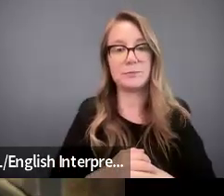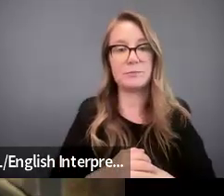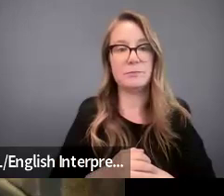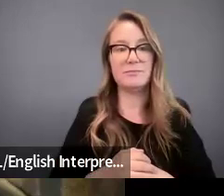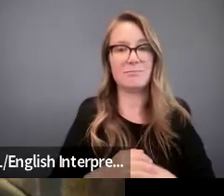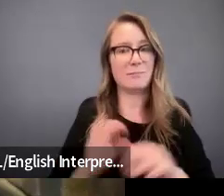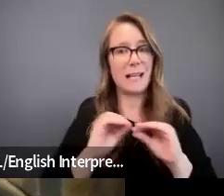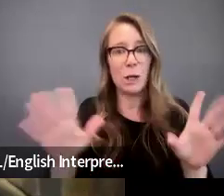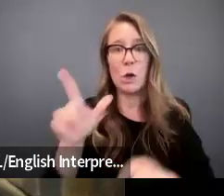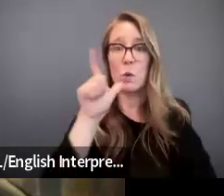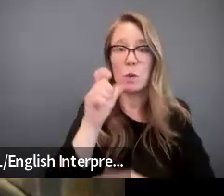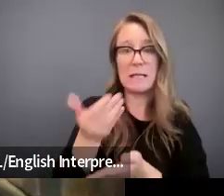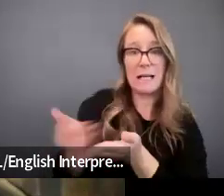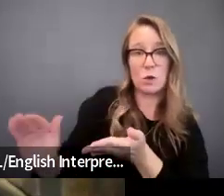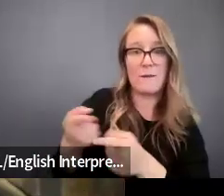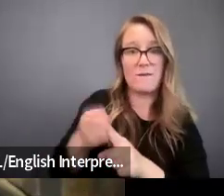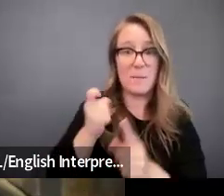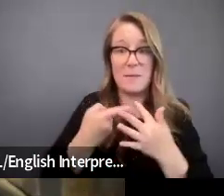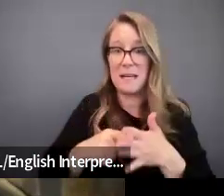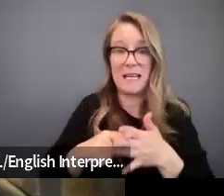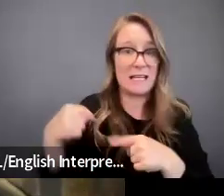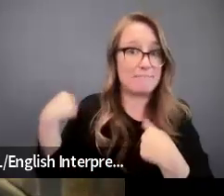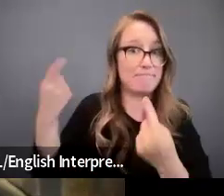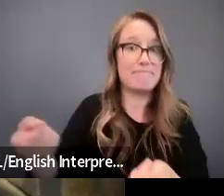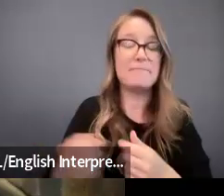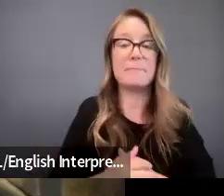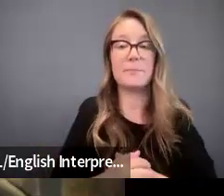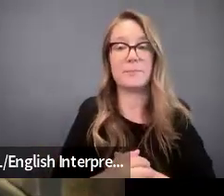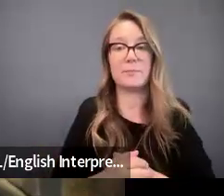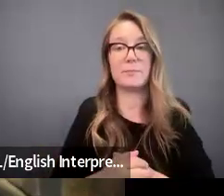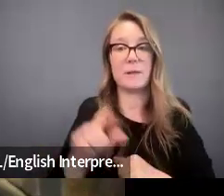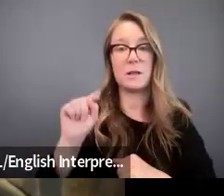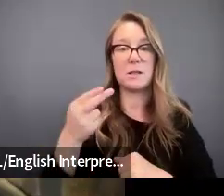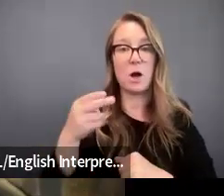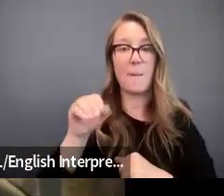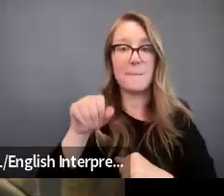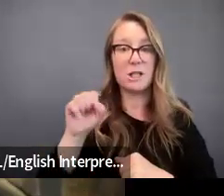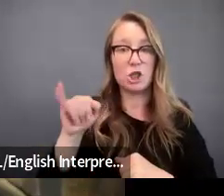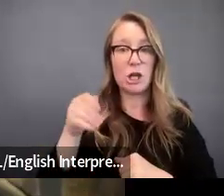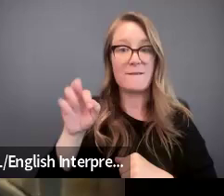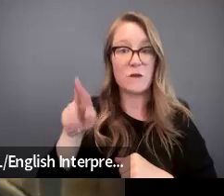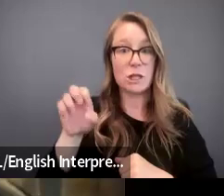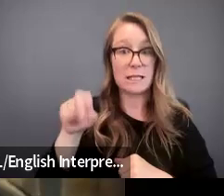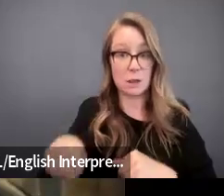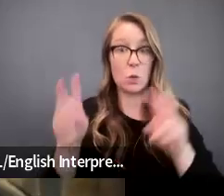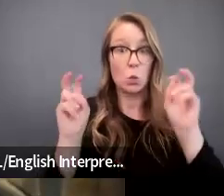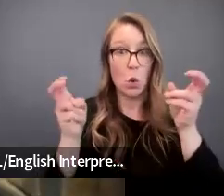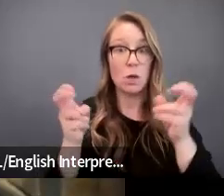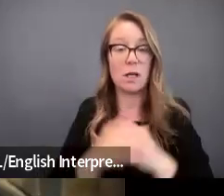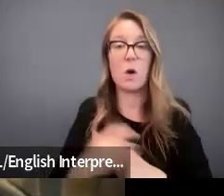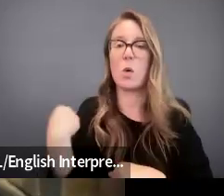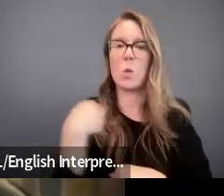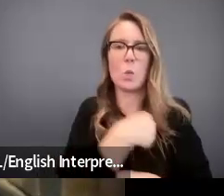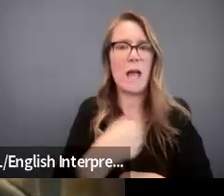and makes it clear who was excluded from the very beginning. Thomas Jefferson quoted,